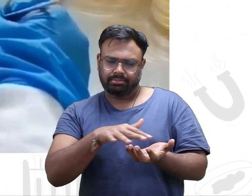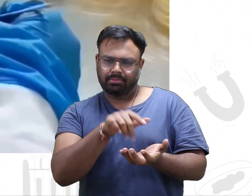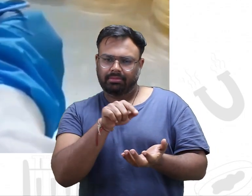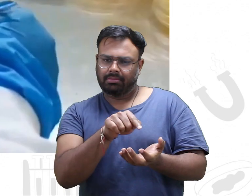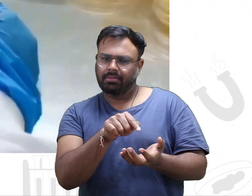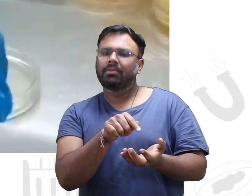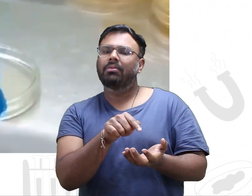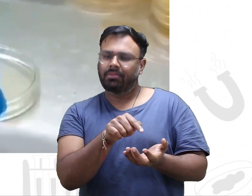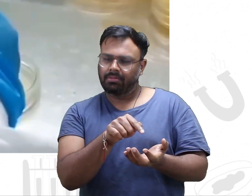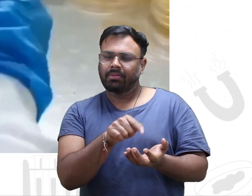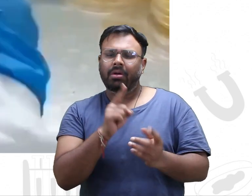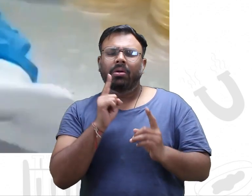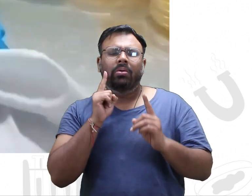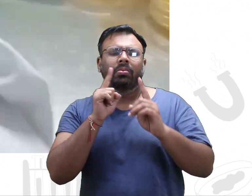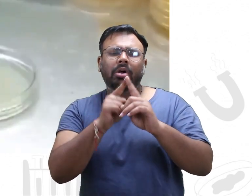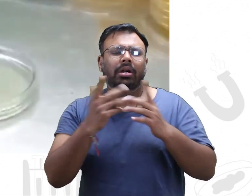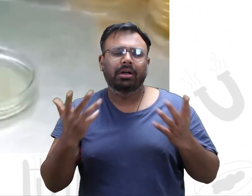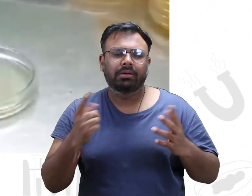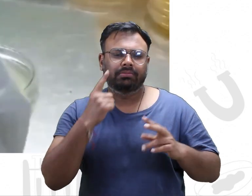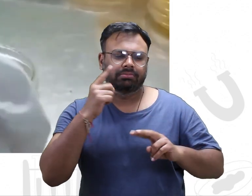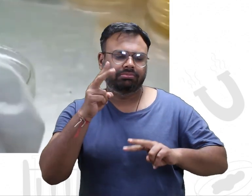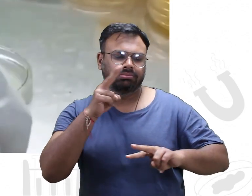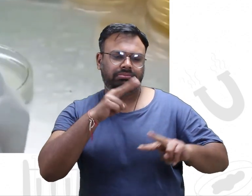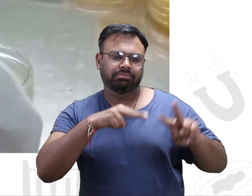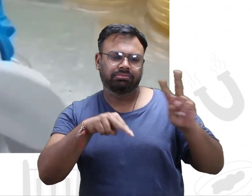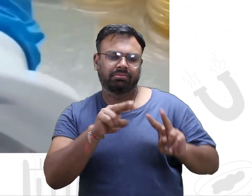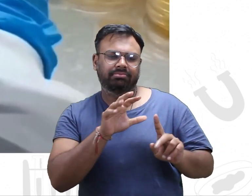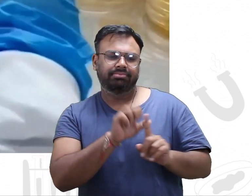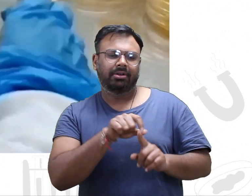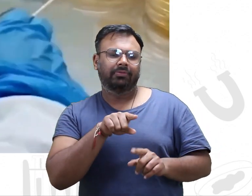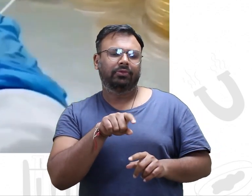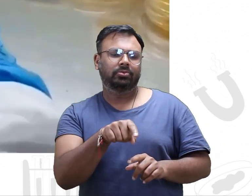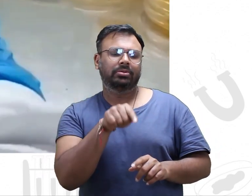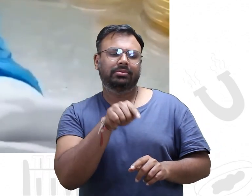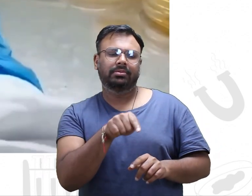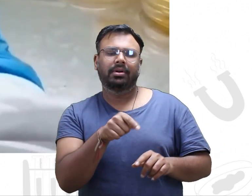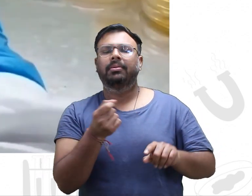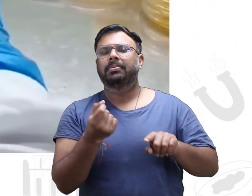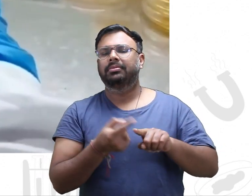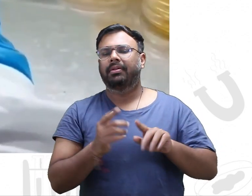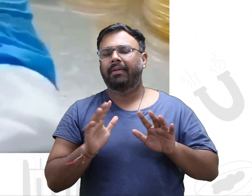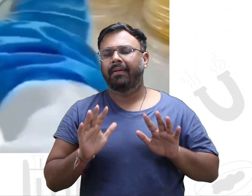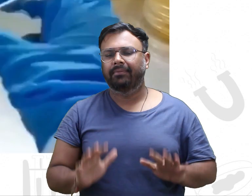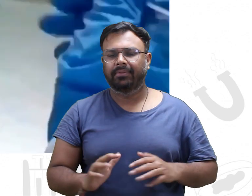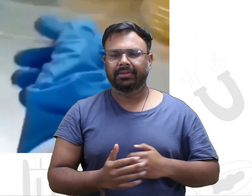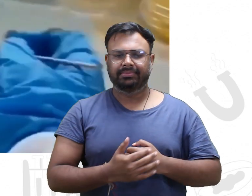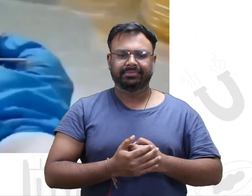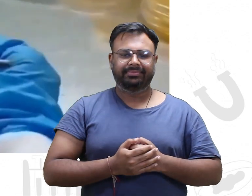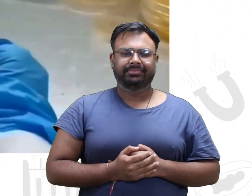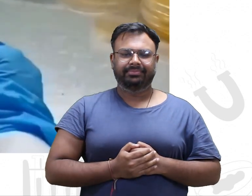in a suitable condition so that we can observe the specific microbes that spoiled the food.